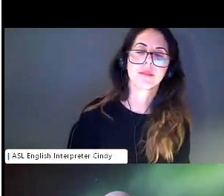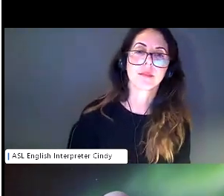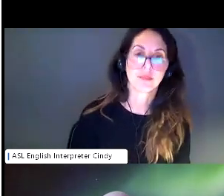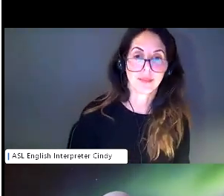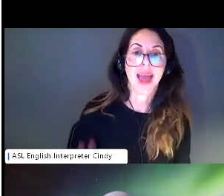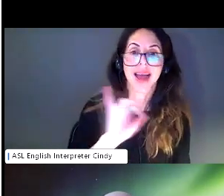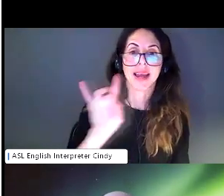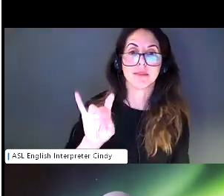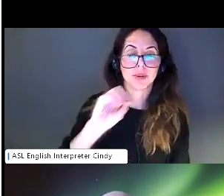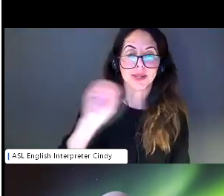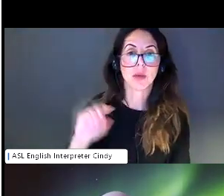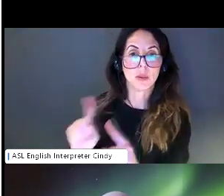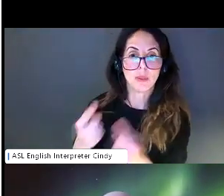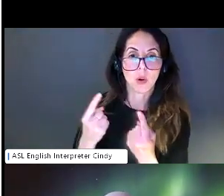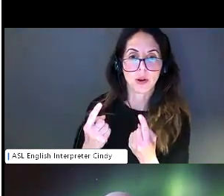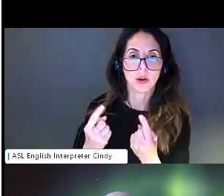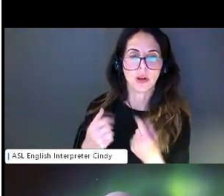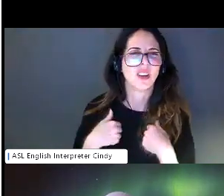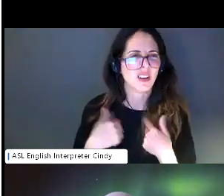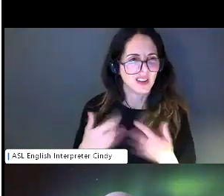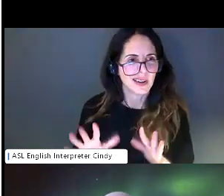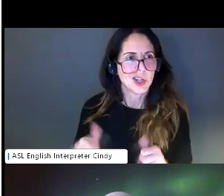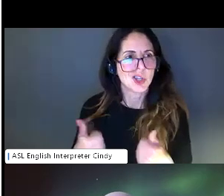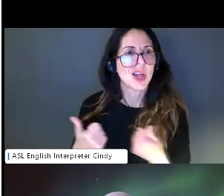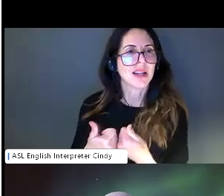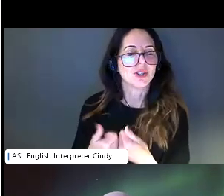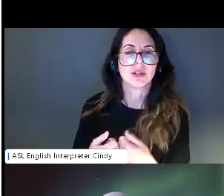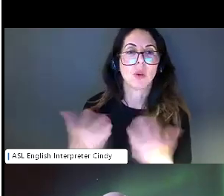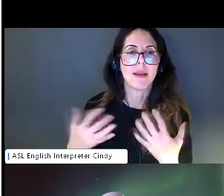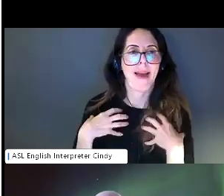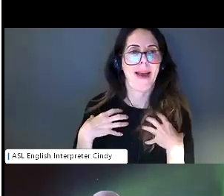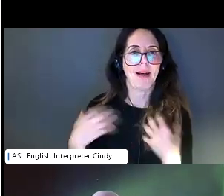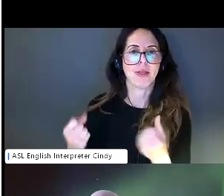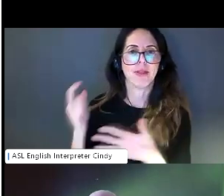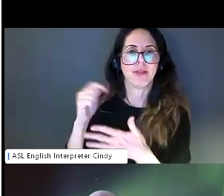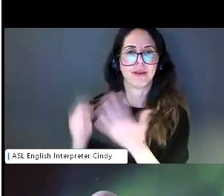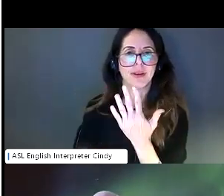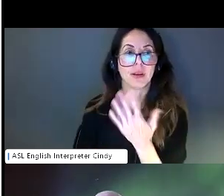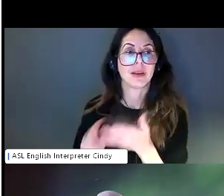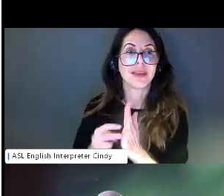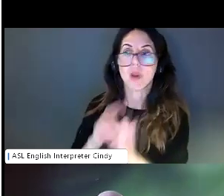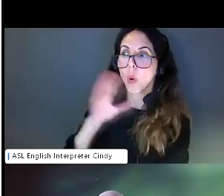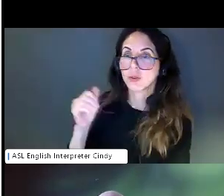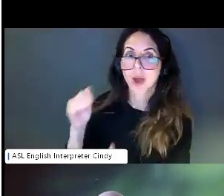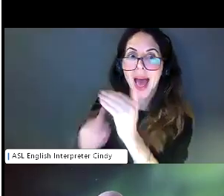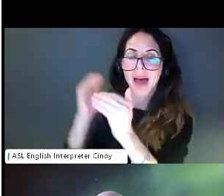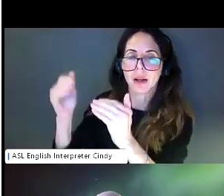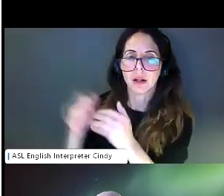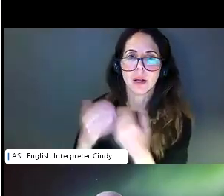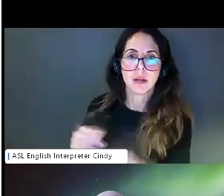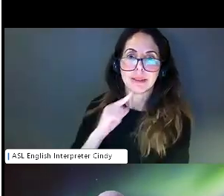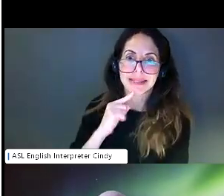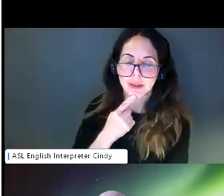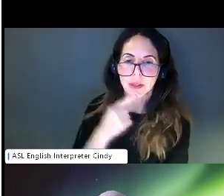88% indicated that they have challenges relating to health factors, such that the older adult may be having significant